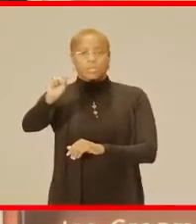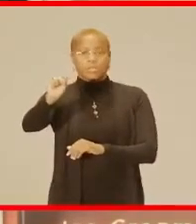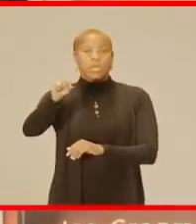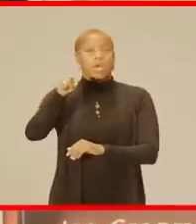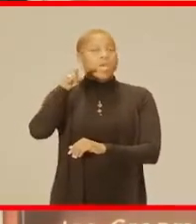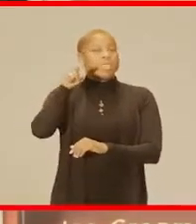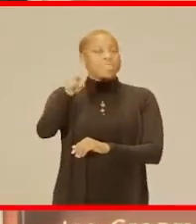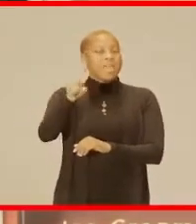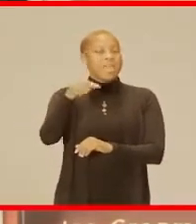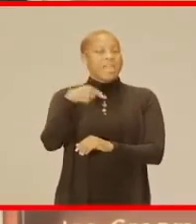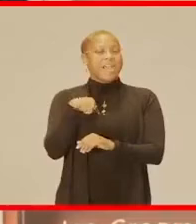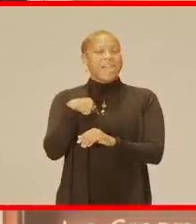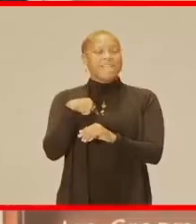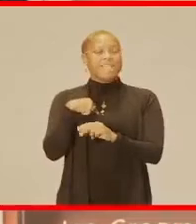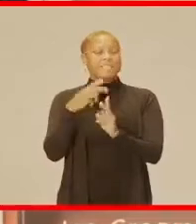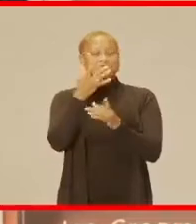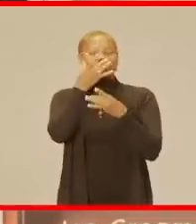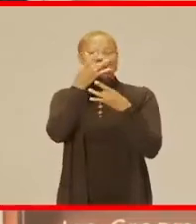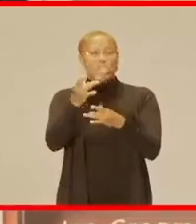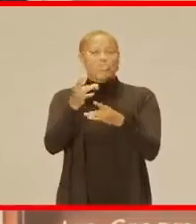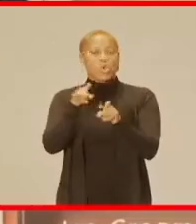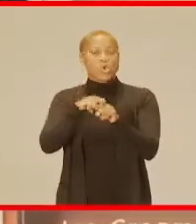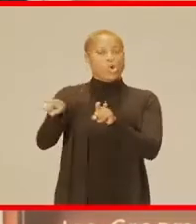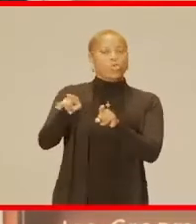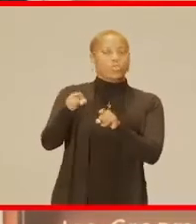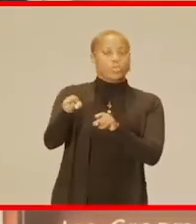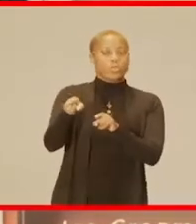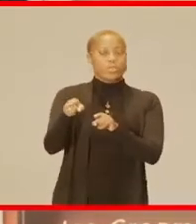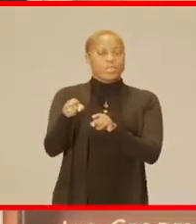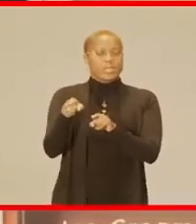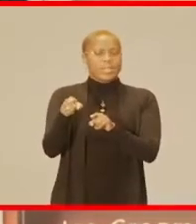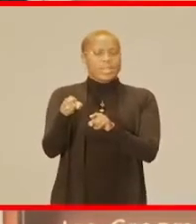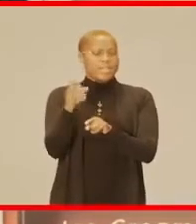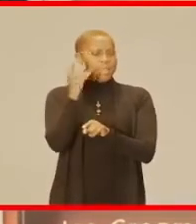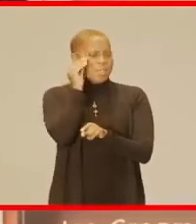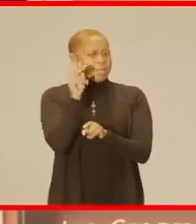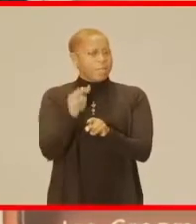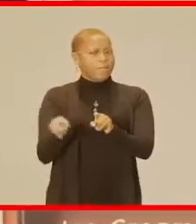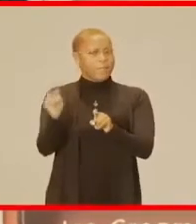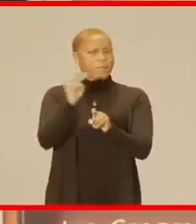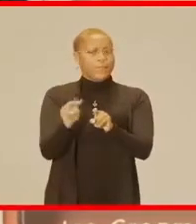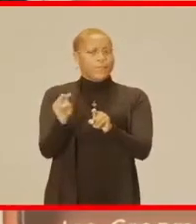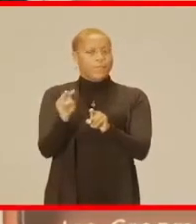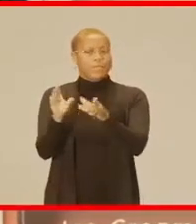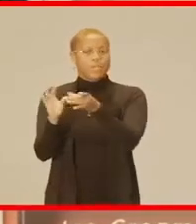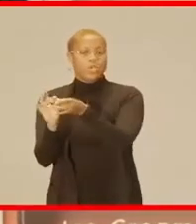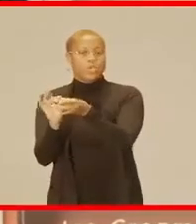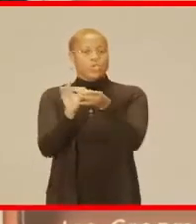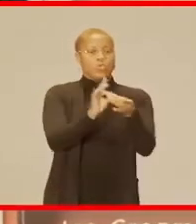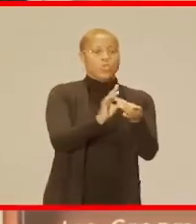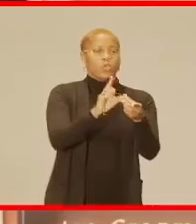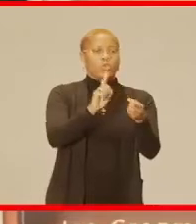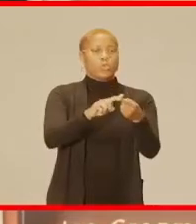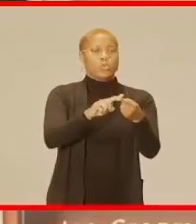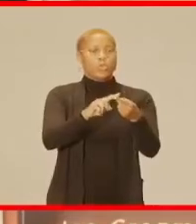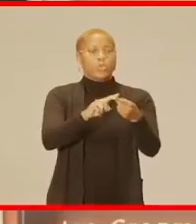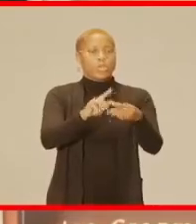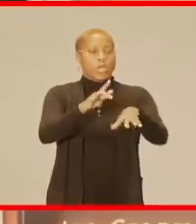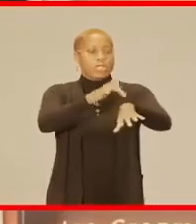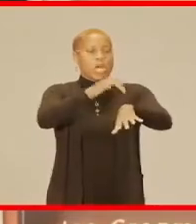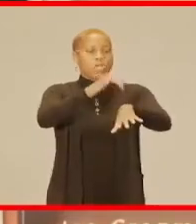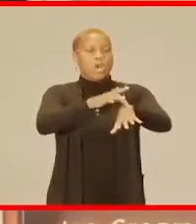very interesting curse that, when you think about it, kind of relates to tactile sensitivities.